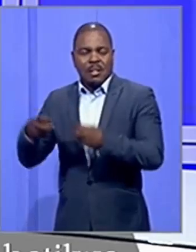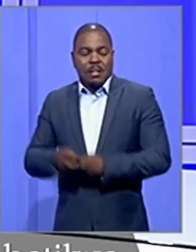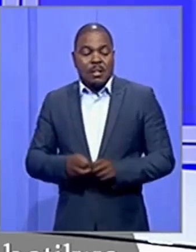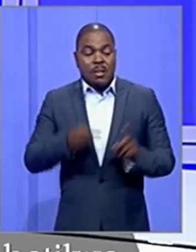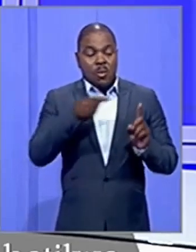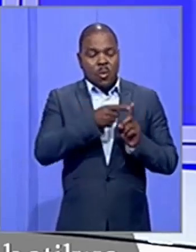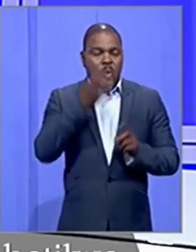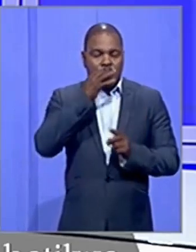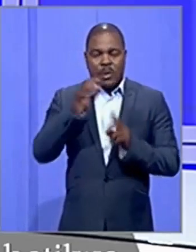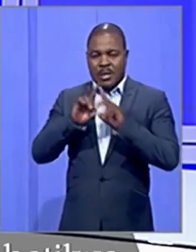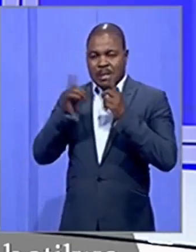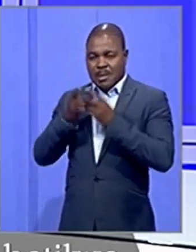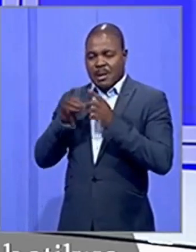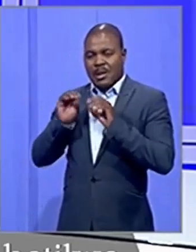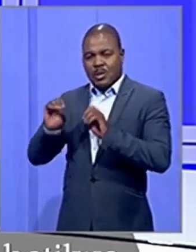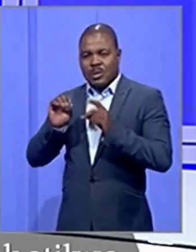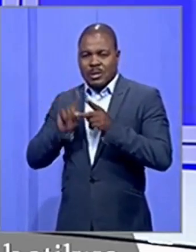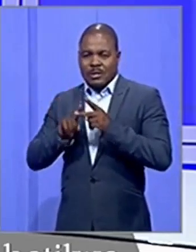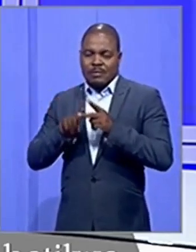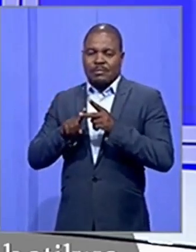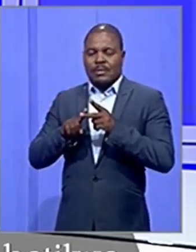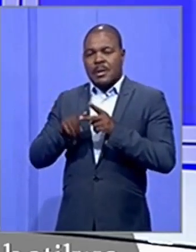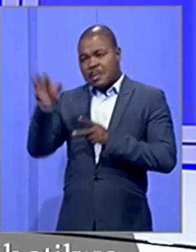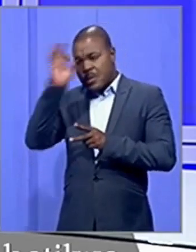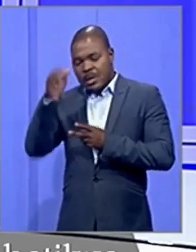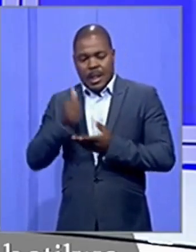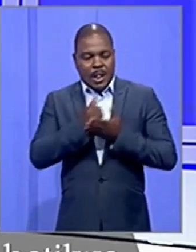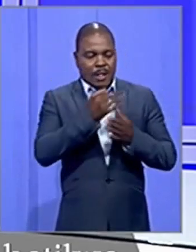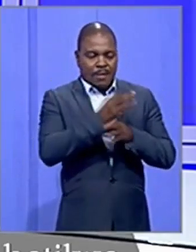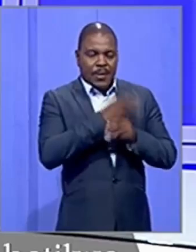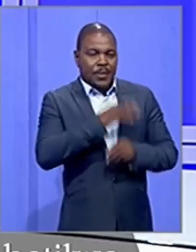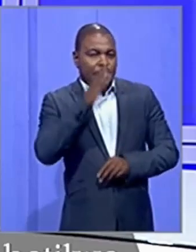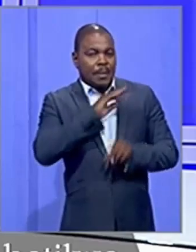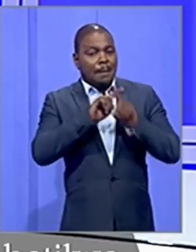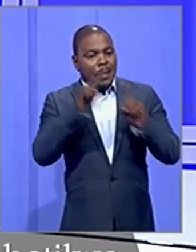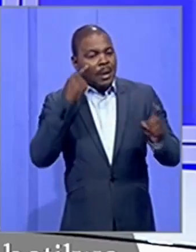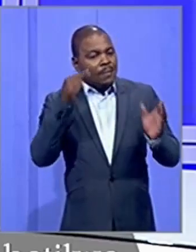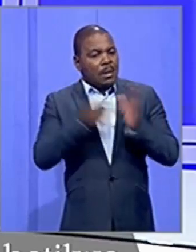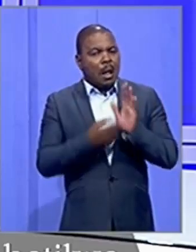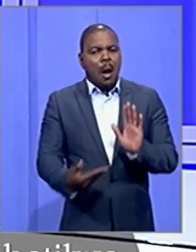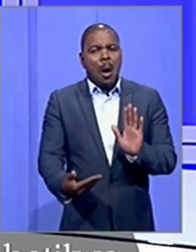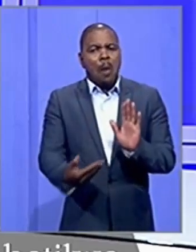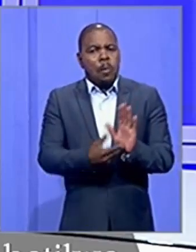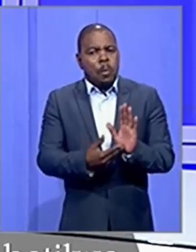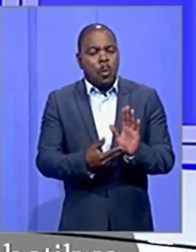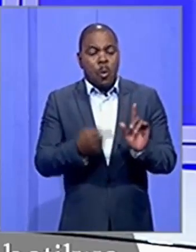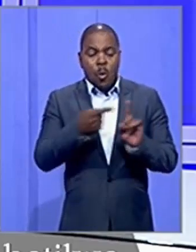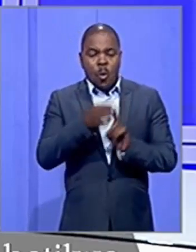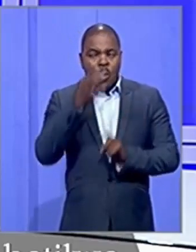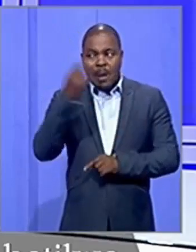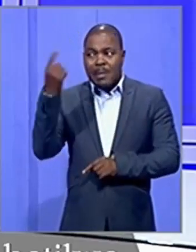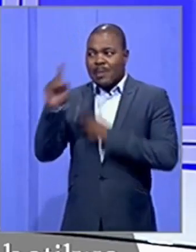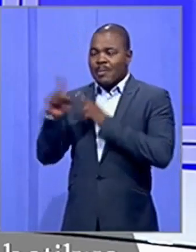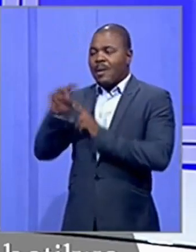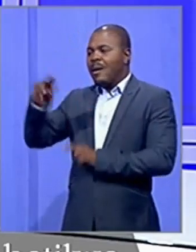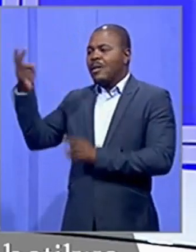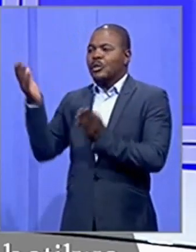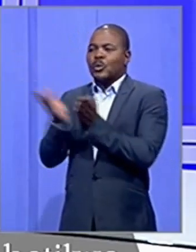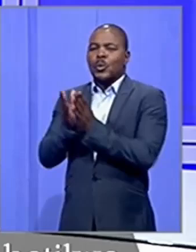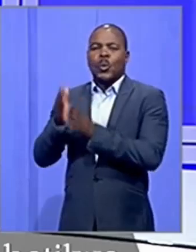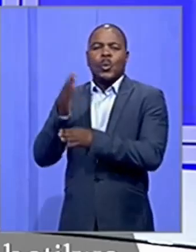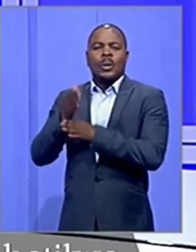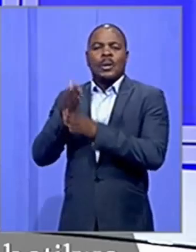thuto hammoho le sepolesa le hloile ho ka thusa batswadi tabeng ena le ha empa ho ena le bopaki o re mosuwehlooho enwa o se a sebetsa sekolong se seng